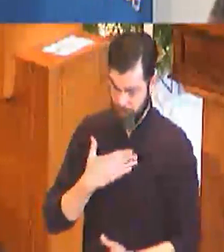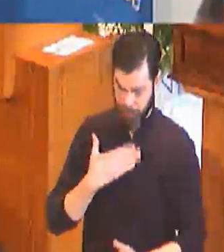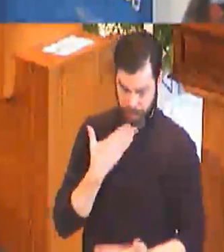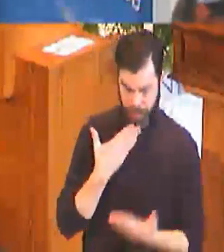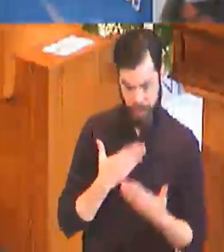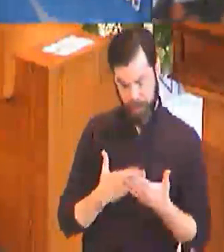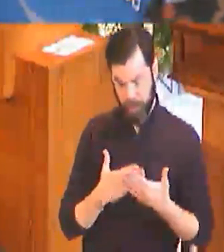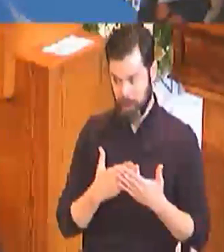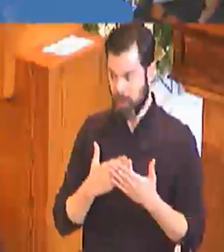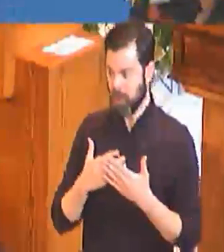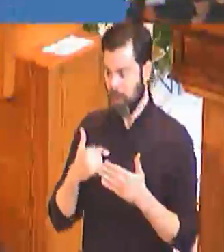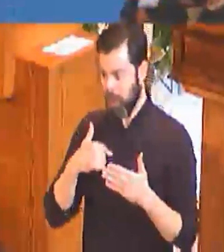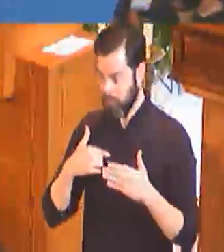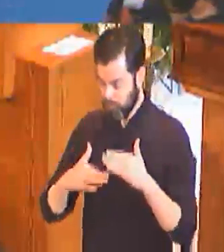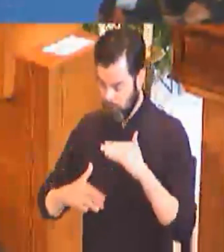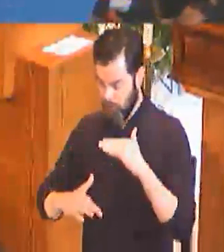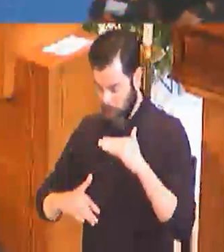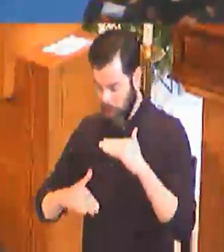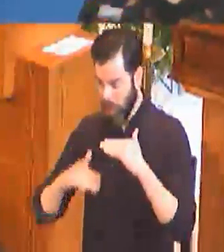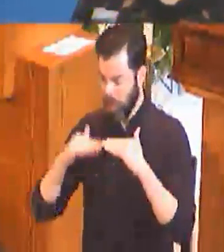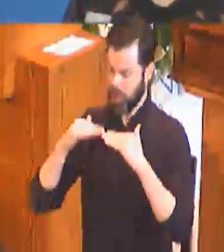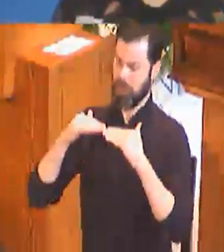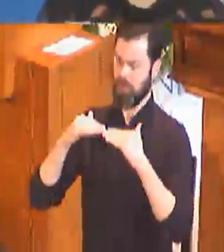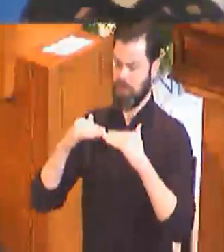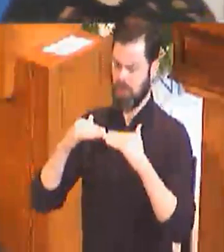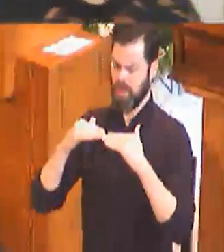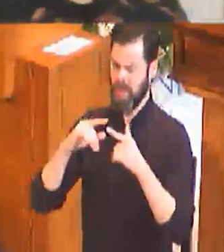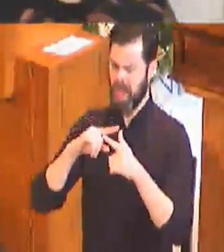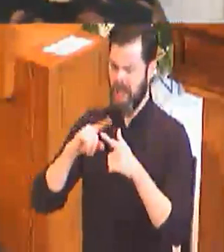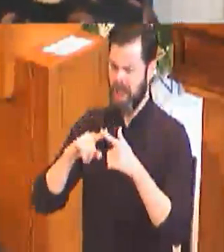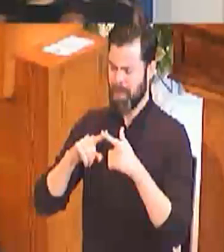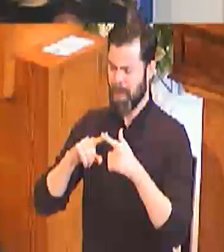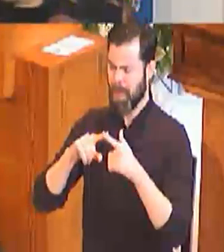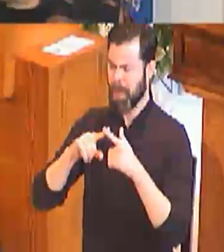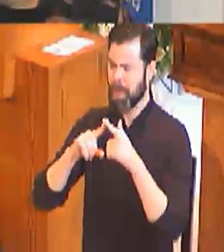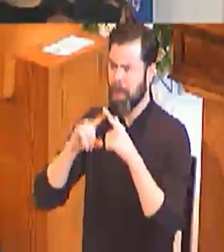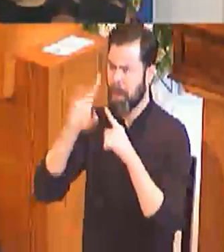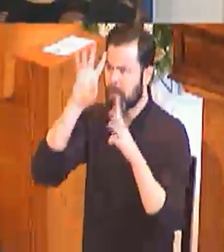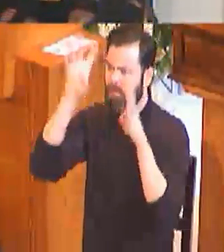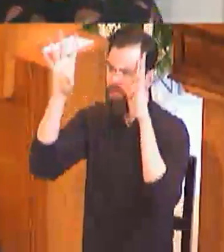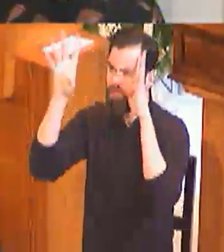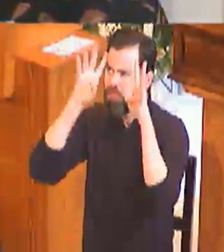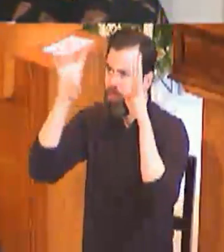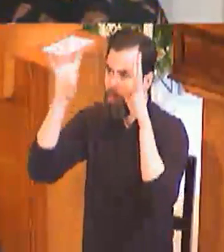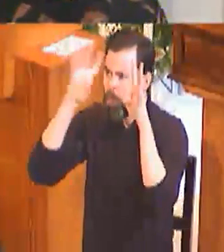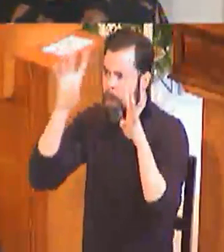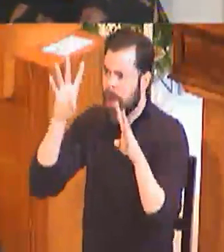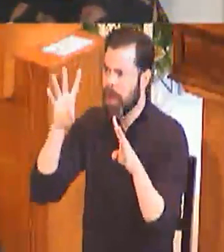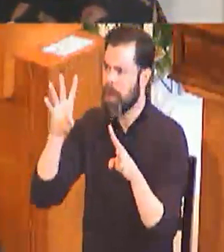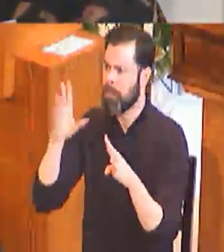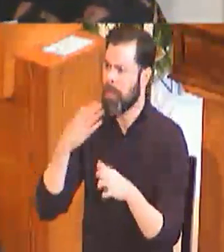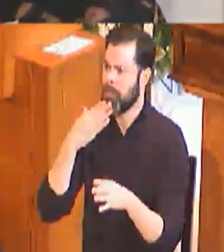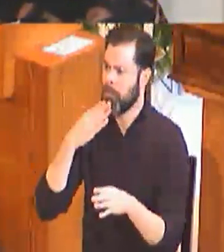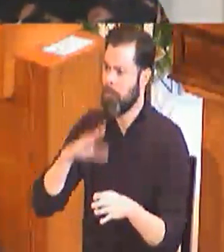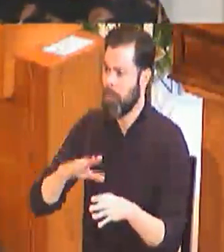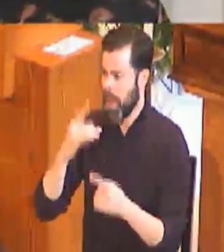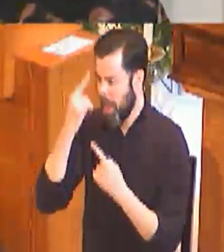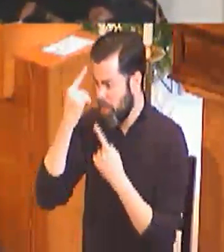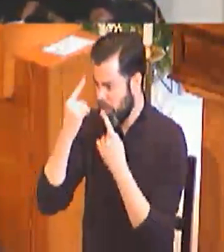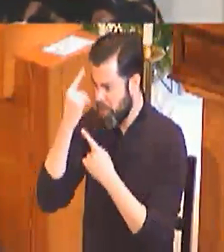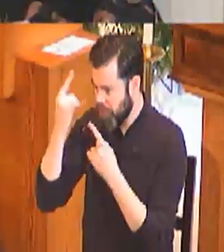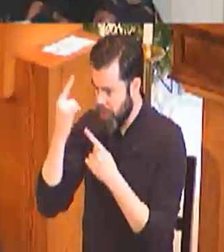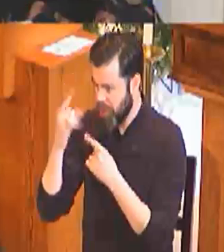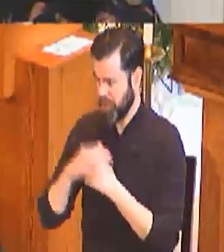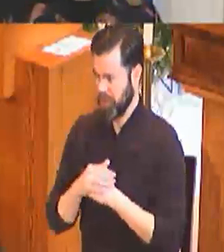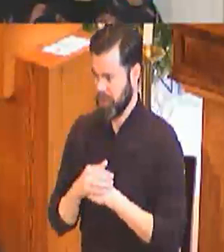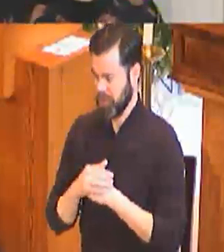hit my upper limit, I manufacture thoughts that make me feel bad. The problem is bigger than just